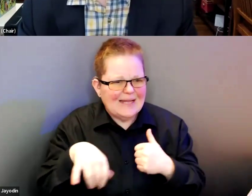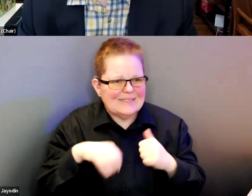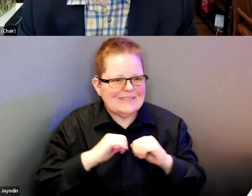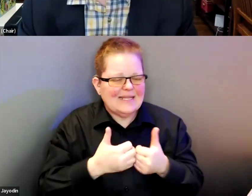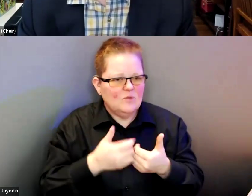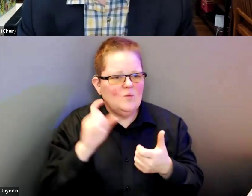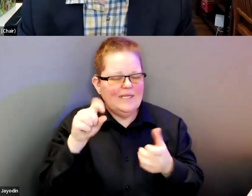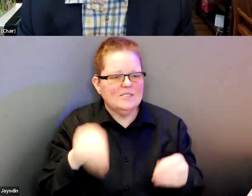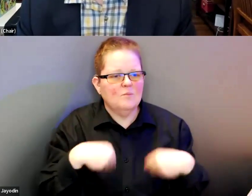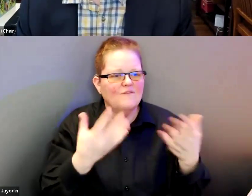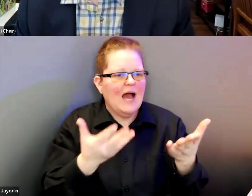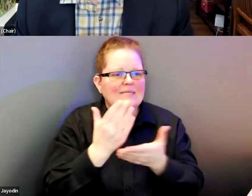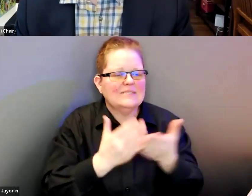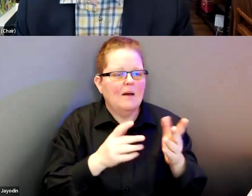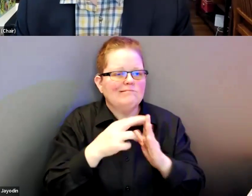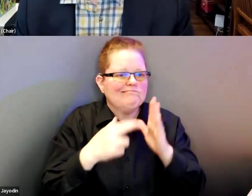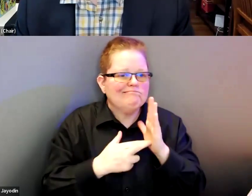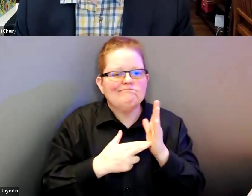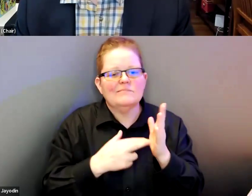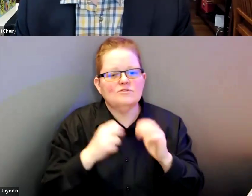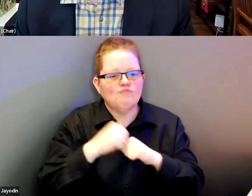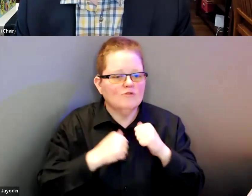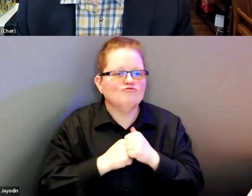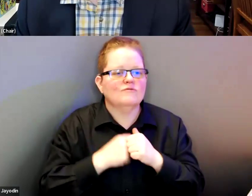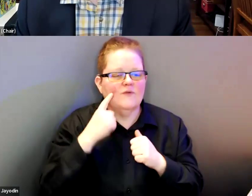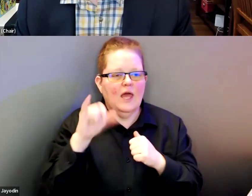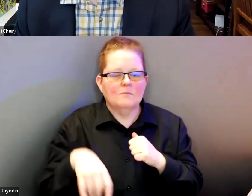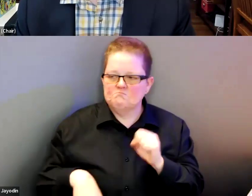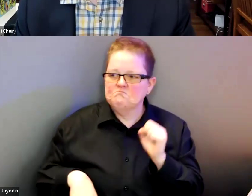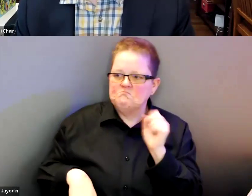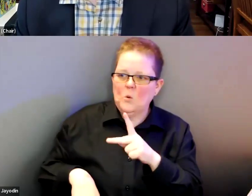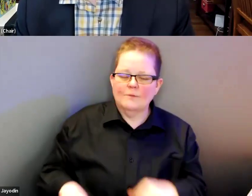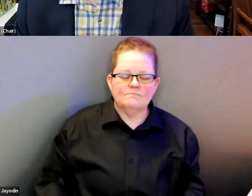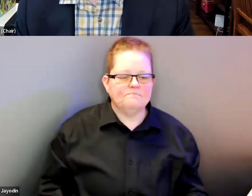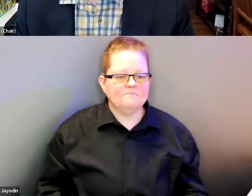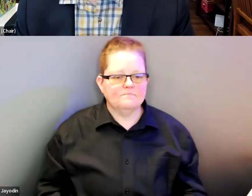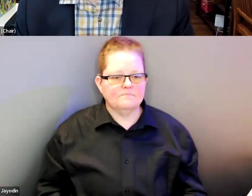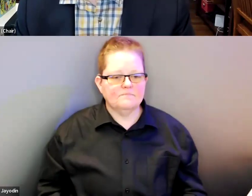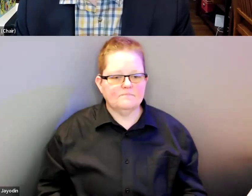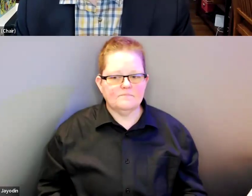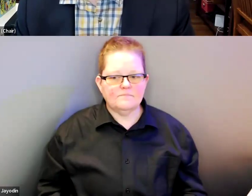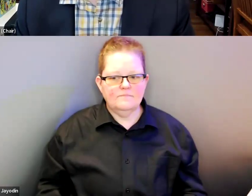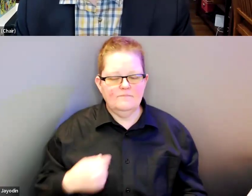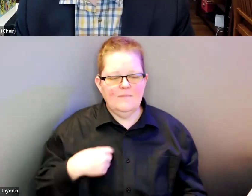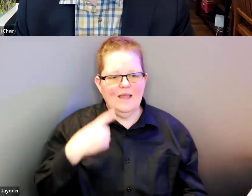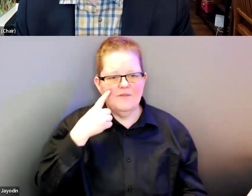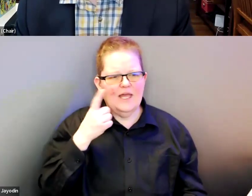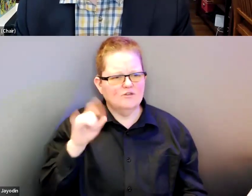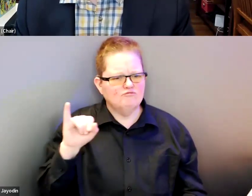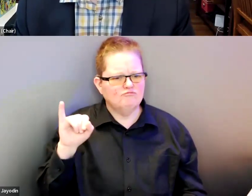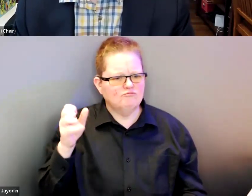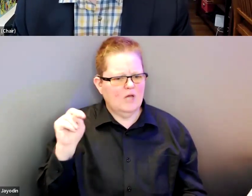how the meetings run. Okay, so this is good. So, and I think John has a good suggestion, which is,